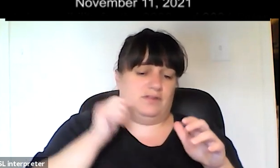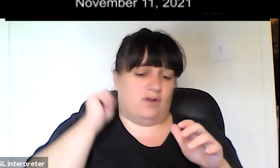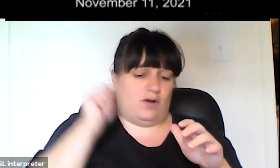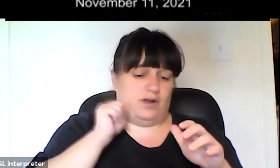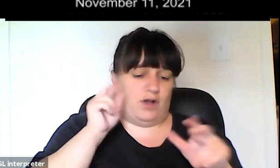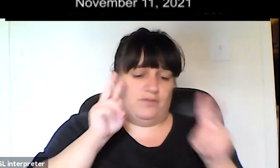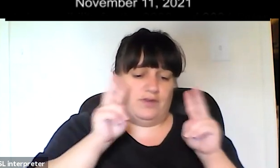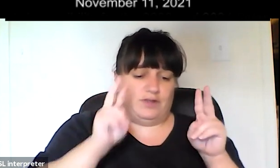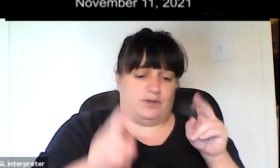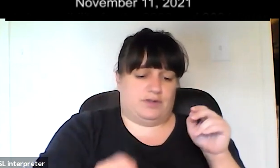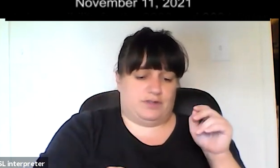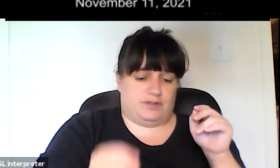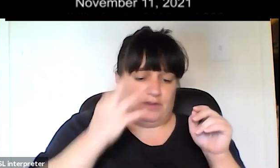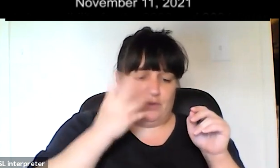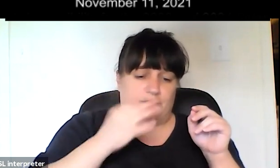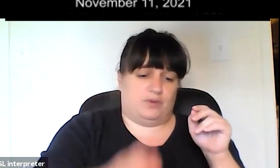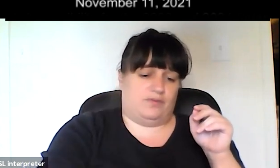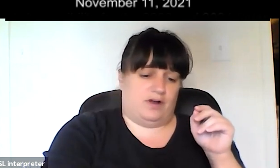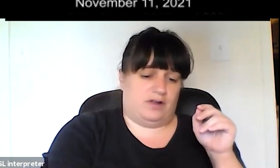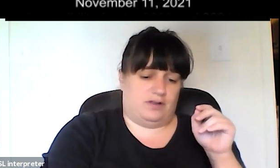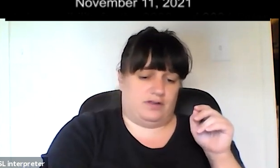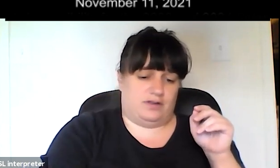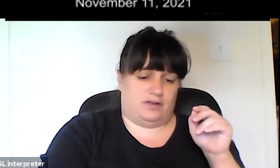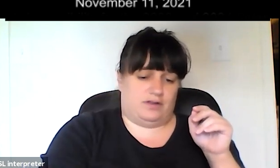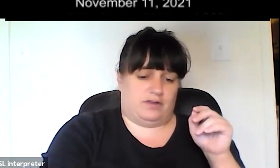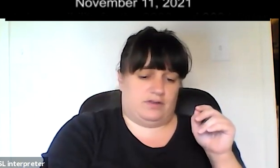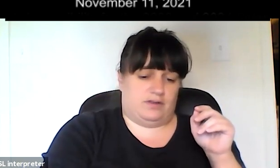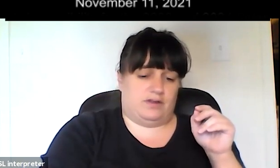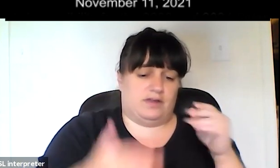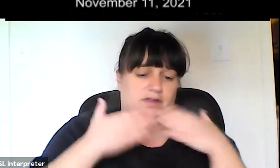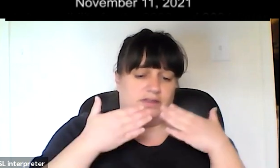visuals. Absolutely beautiful videos there. Thank you so much, Kim. Thanks.